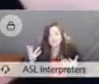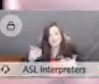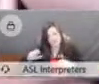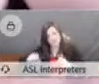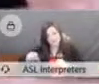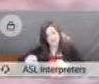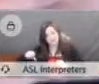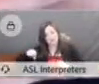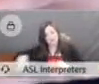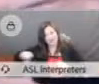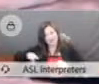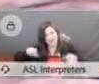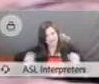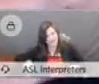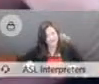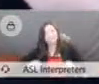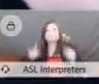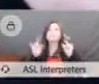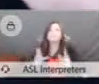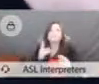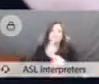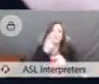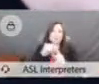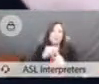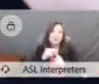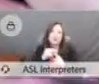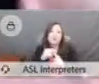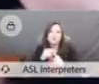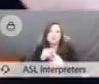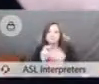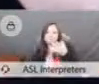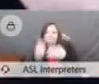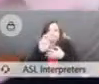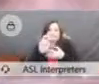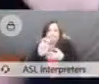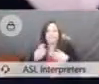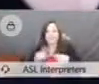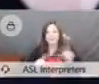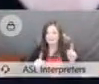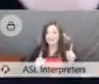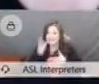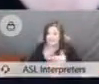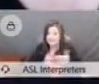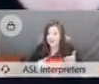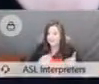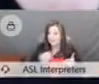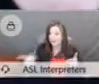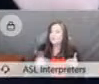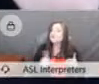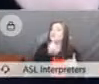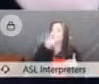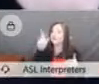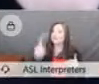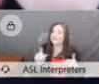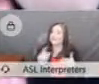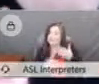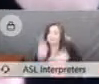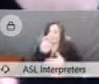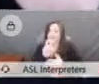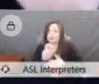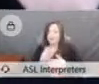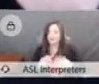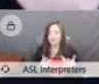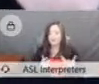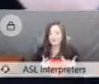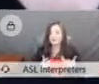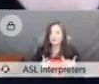can, I hate to use the term cut through the line, but some of them really need to be able to cut through the line, because there are